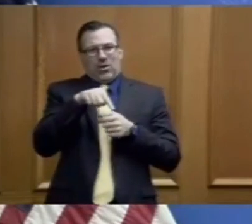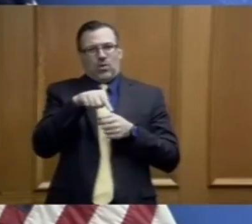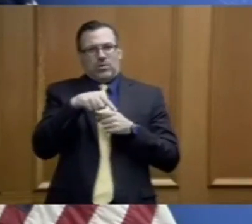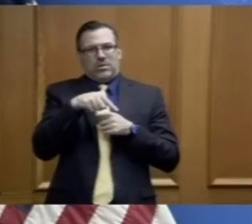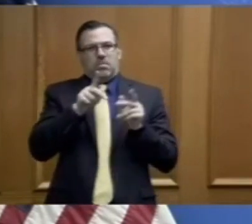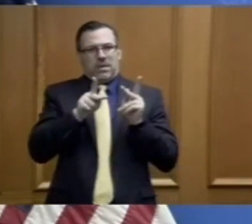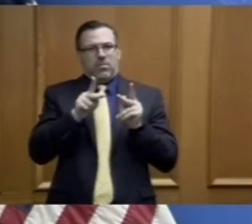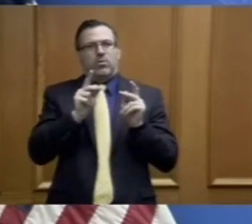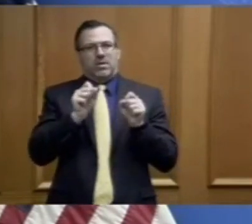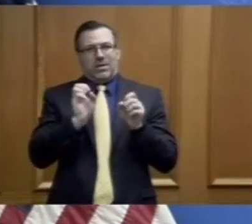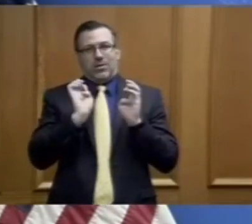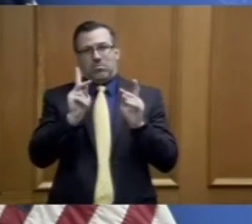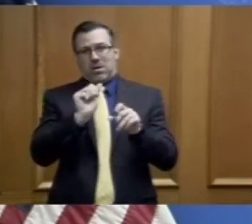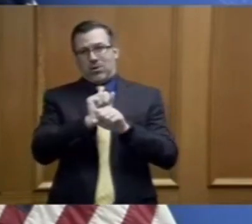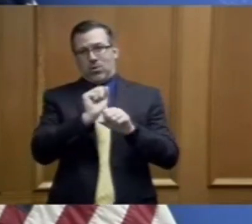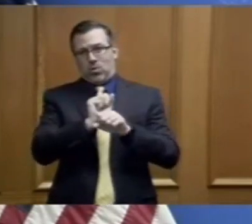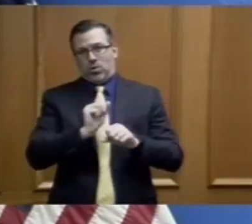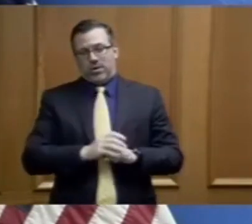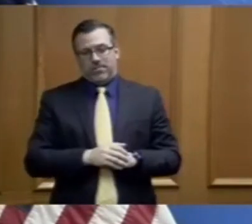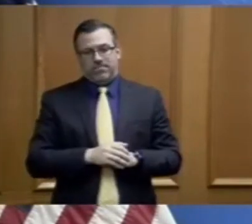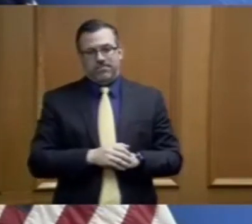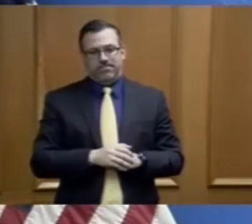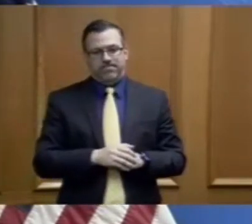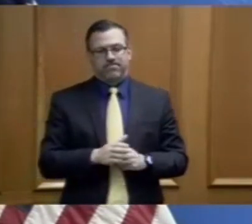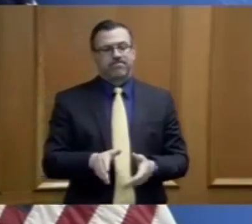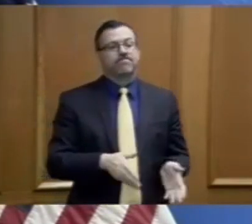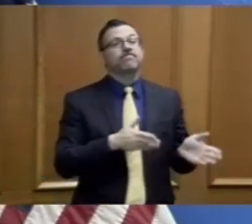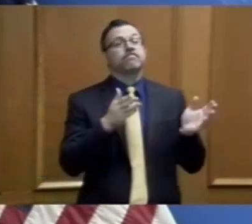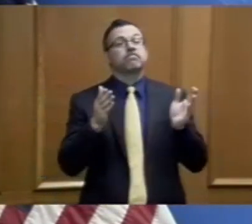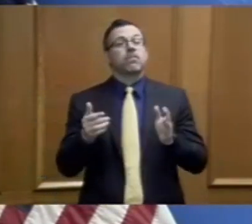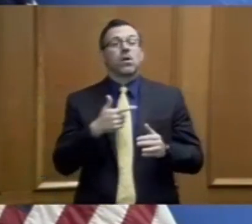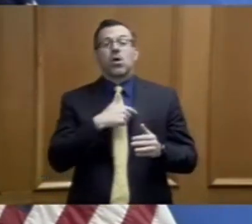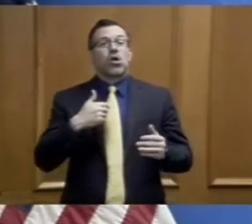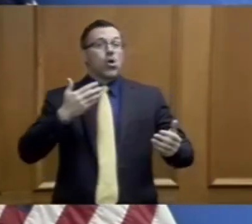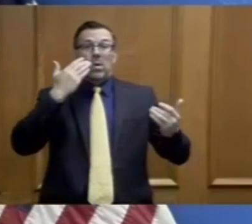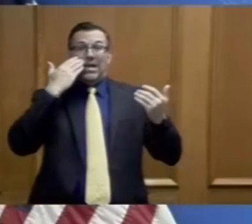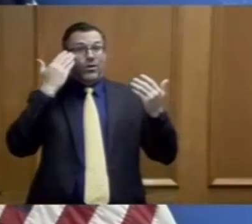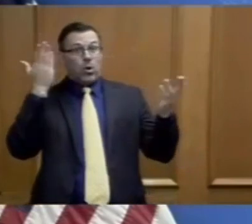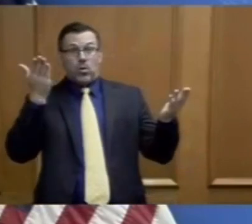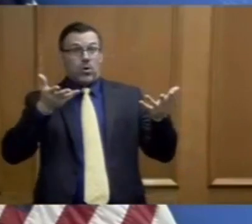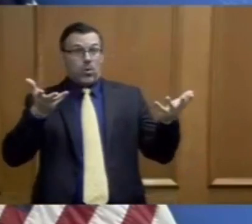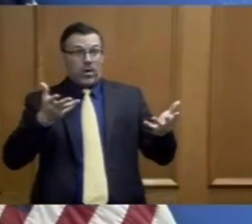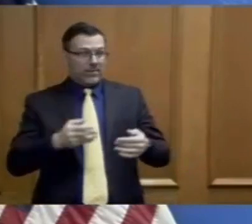work. Here's what we don't know. We don't know when we will have